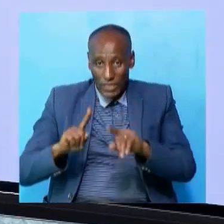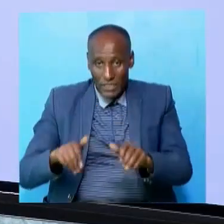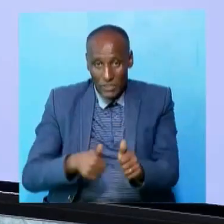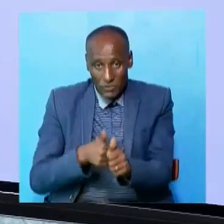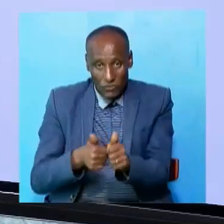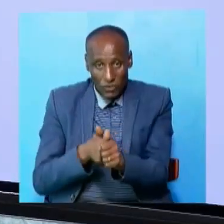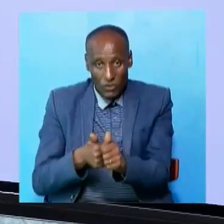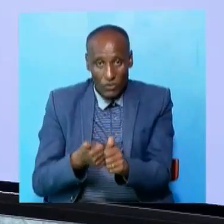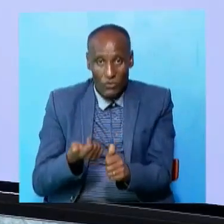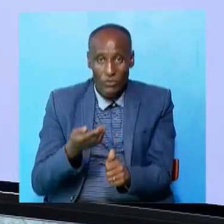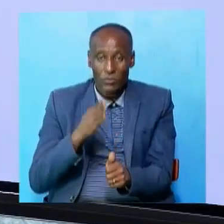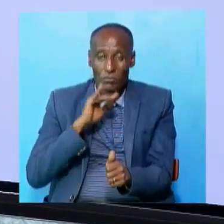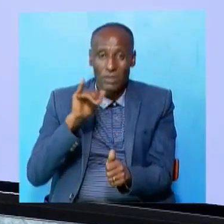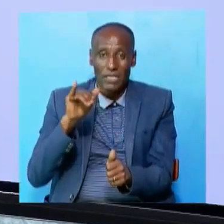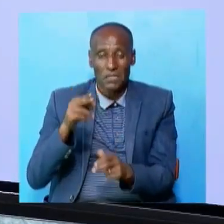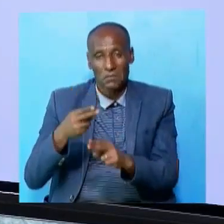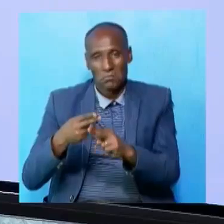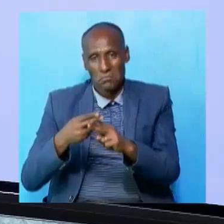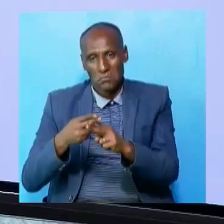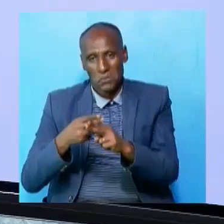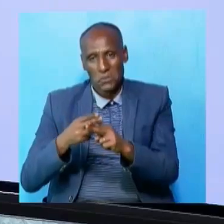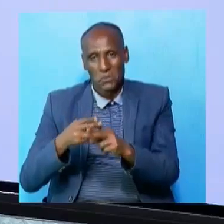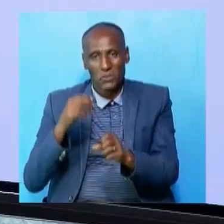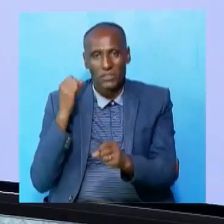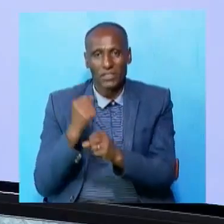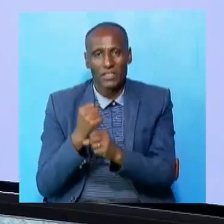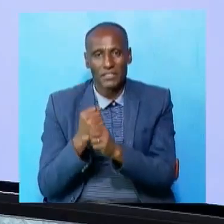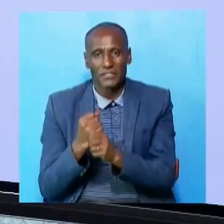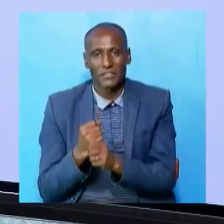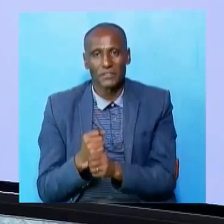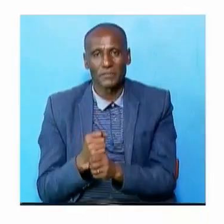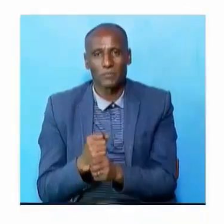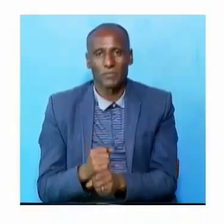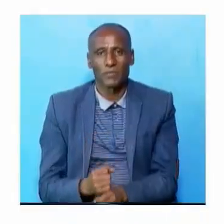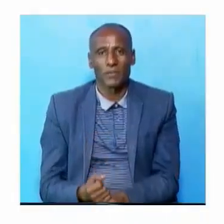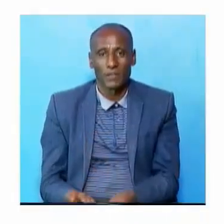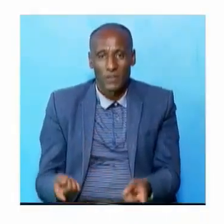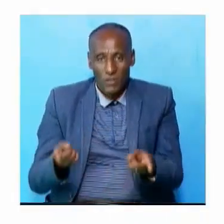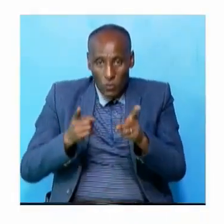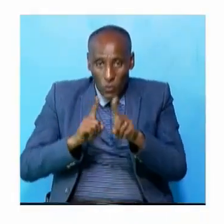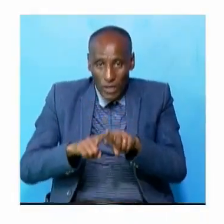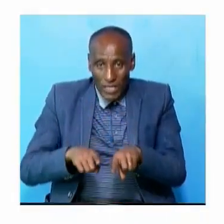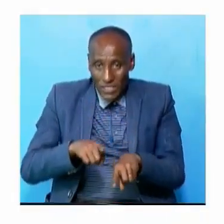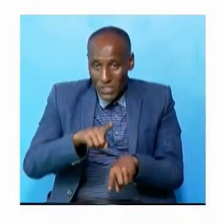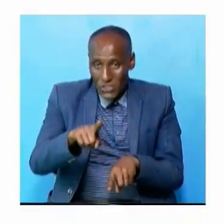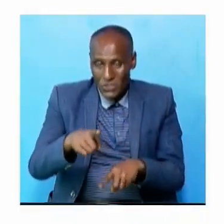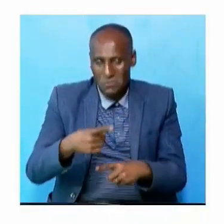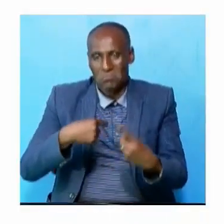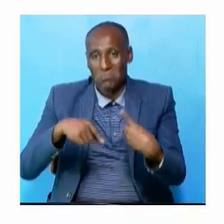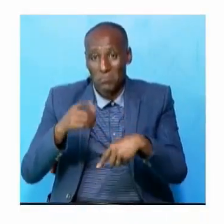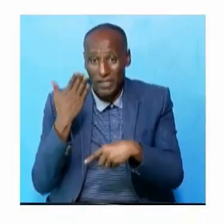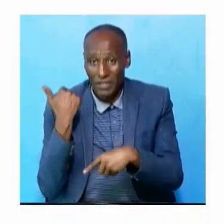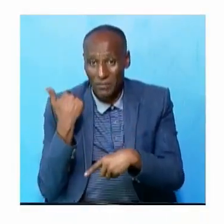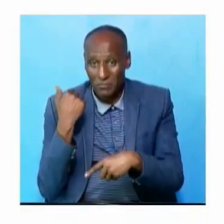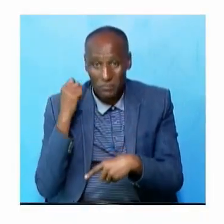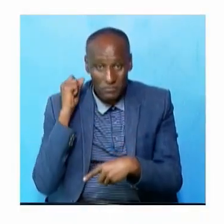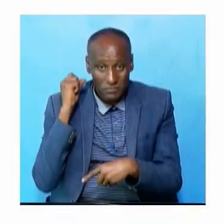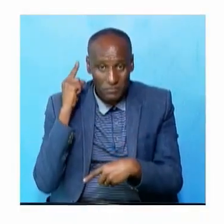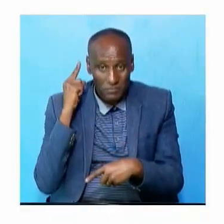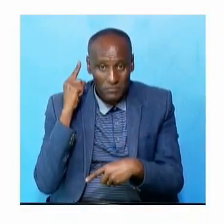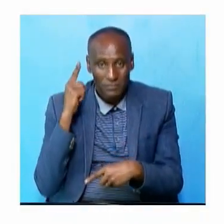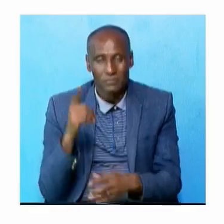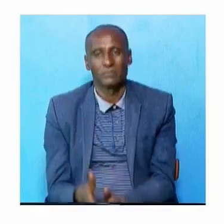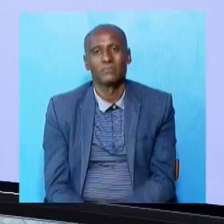by a short action. So we use what? We were singing when you came. We were